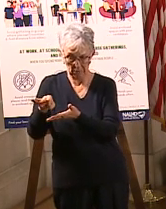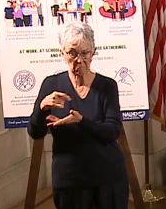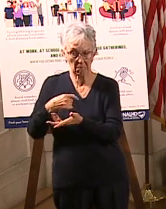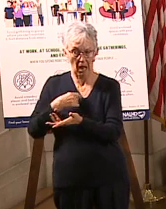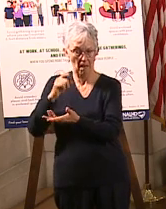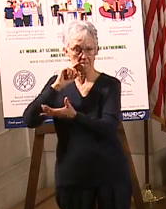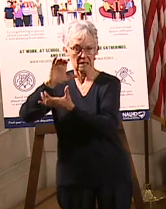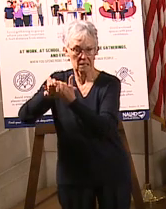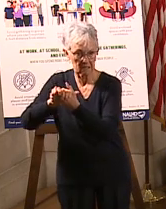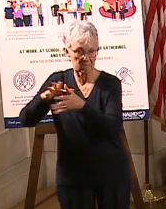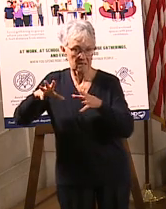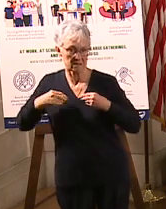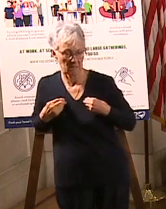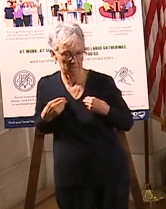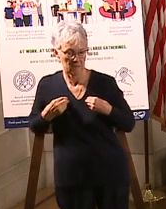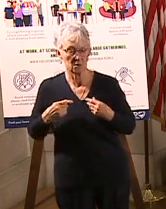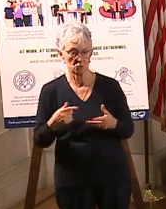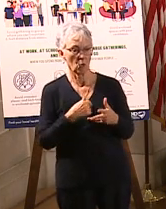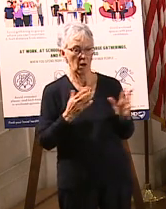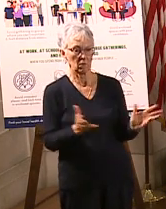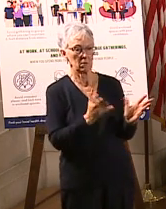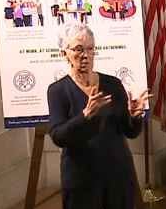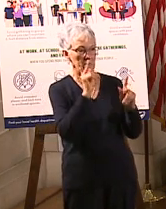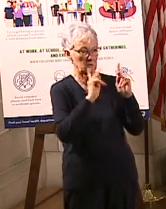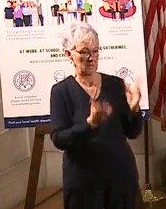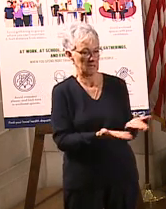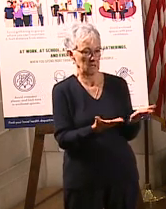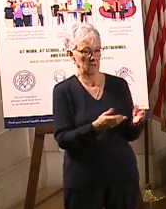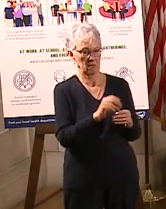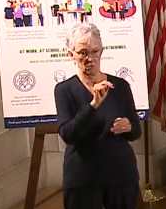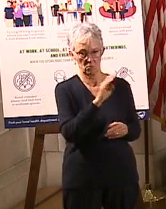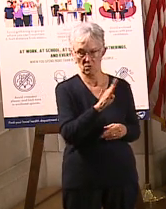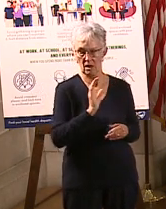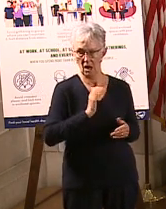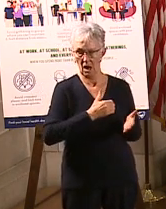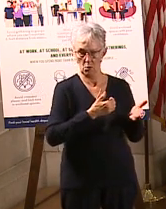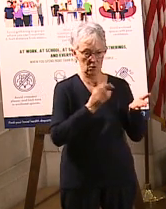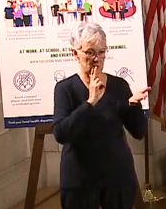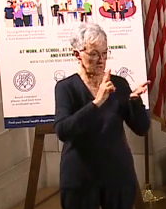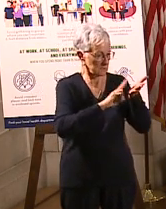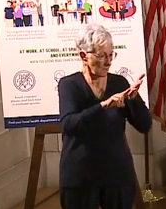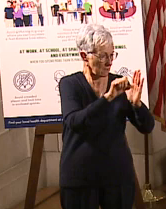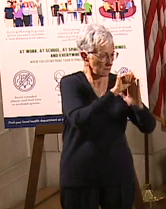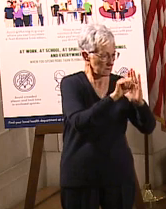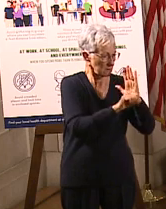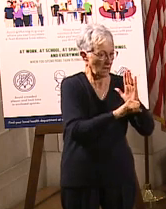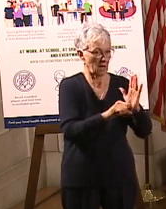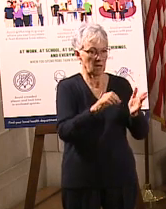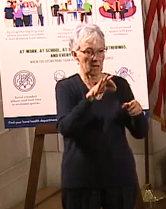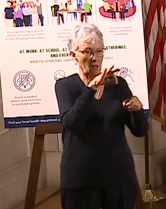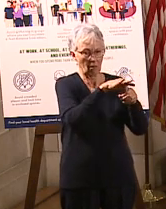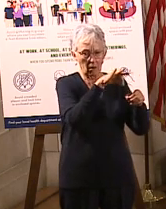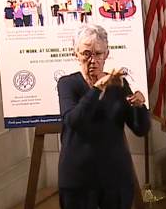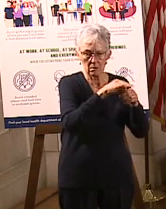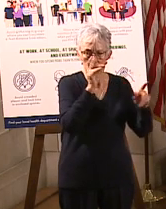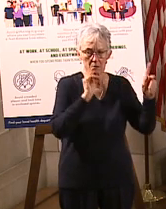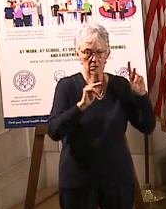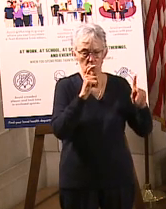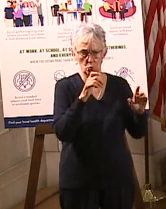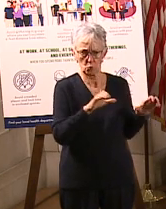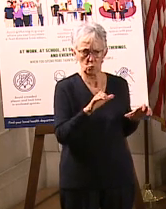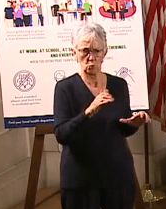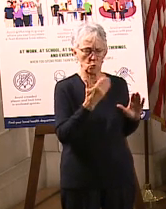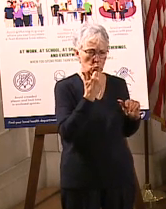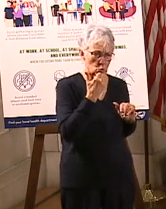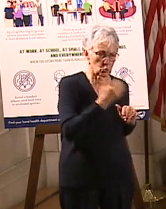congratulate all the folks here in Nebraska that worked so hard, our Secretary of State, our election commissioners, and all the folks who volunteered at the polls did a fantastic